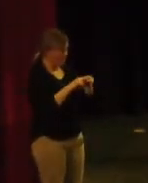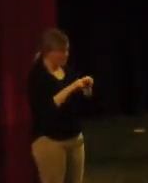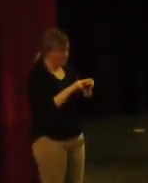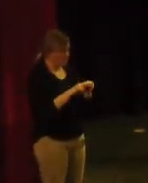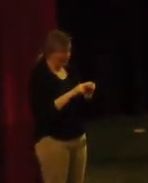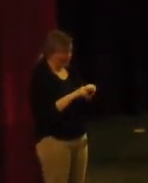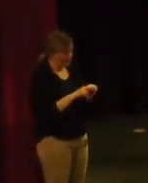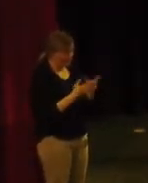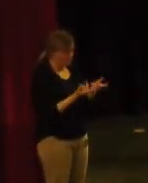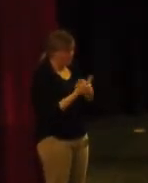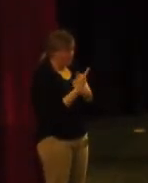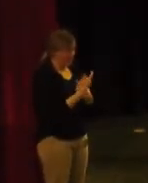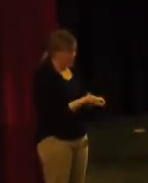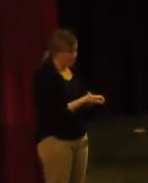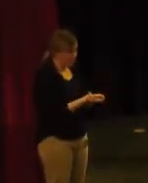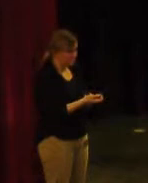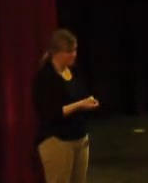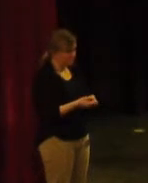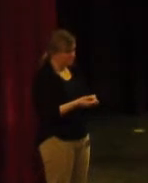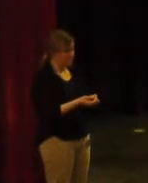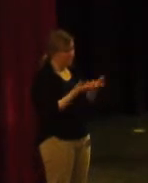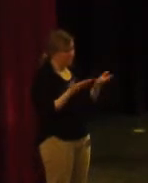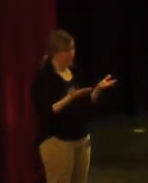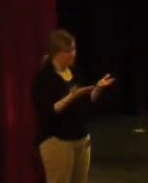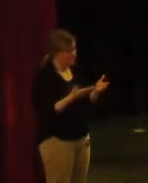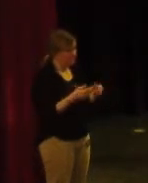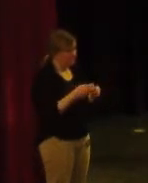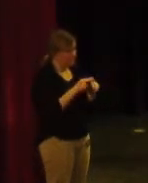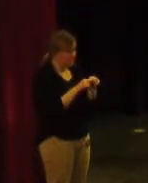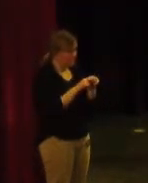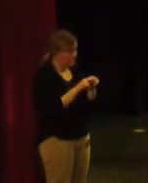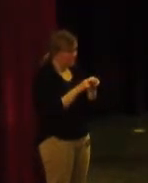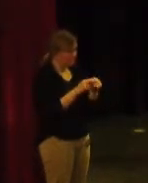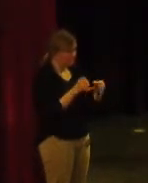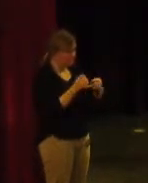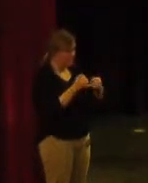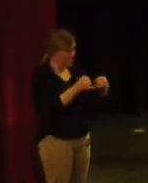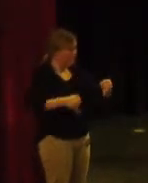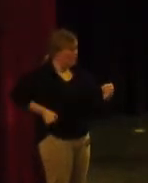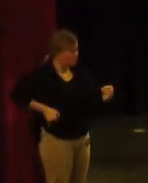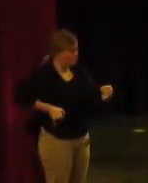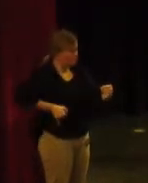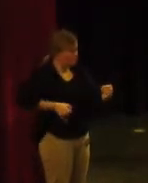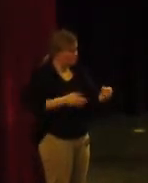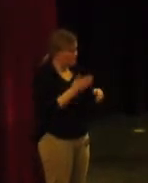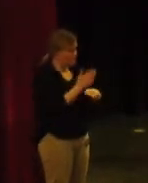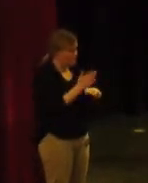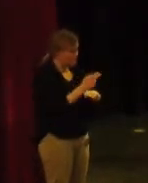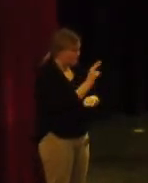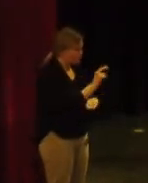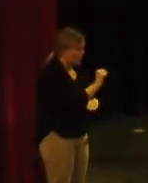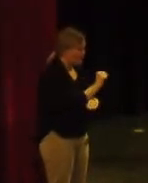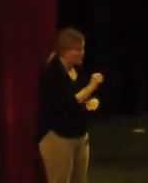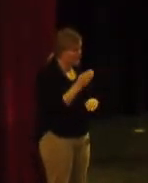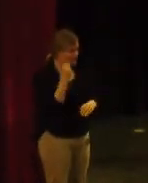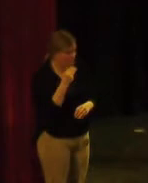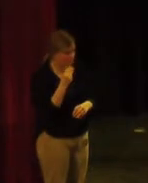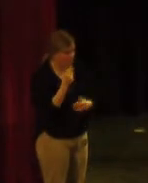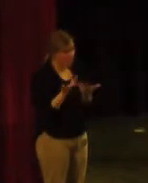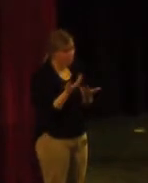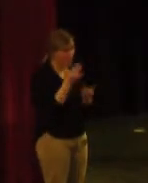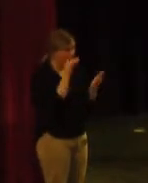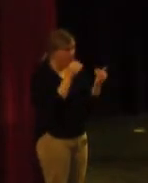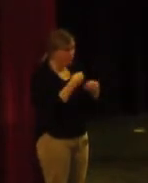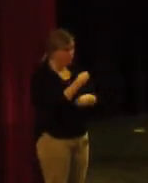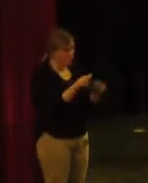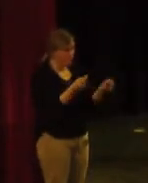it's kind of interesting. There's a fair amount of railroad traffic between the U.S. and Mexico. So hopefully in giving you some of these pictures,